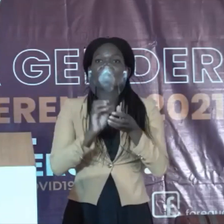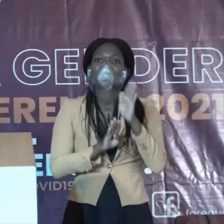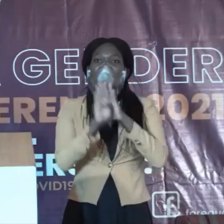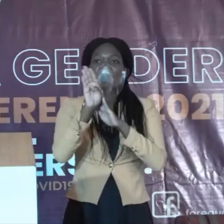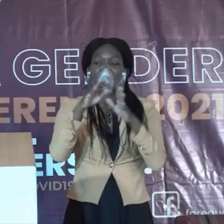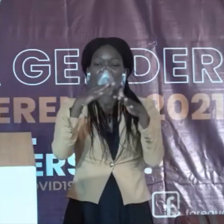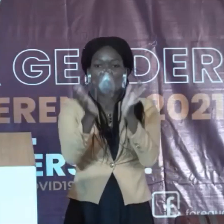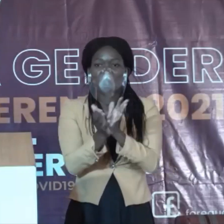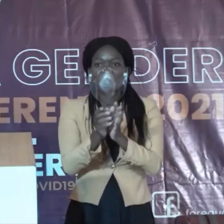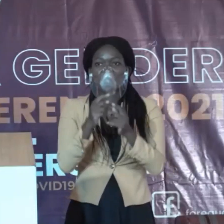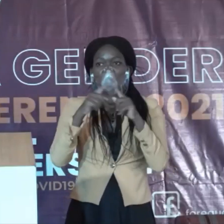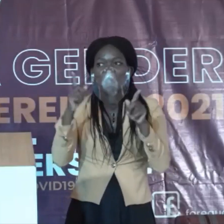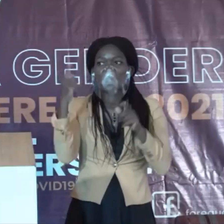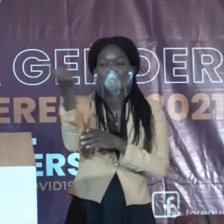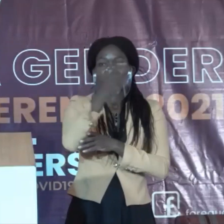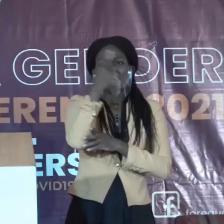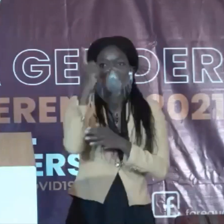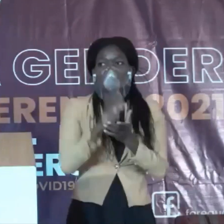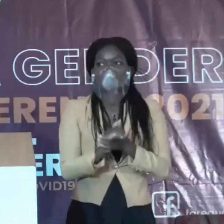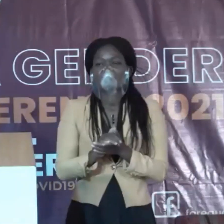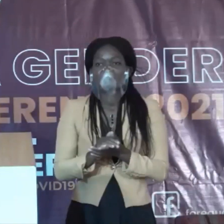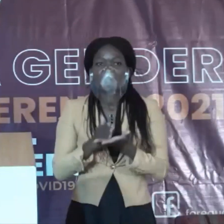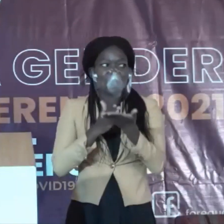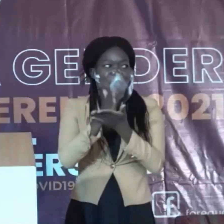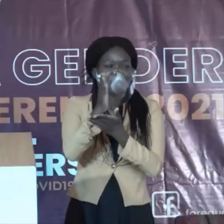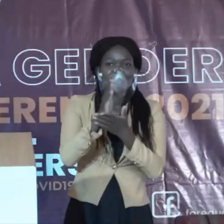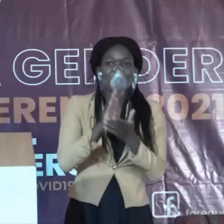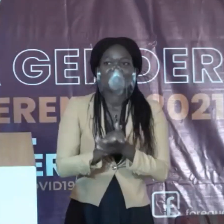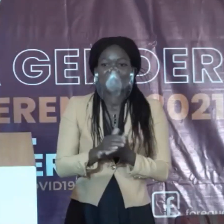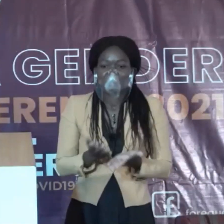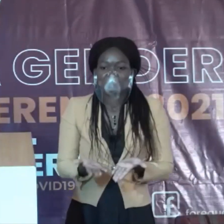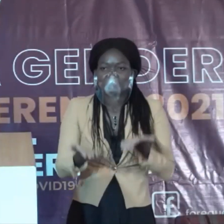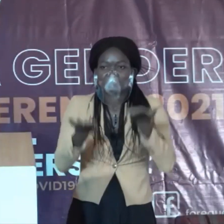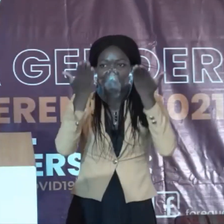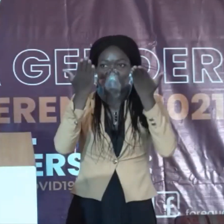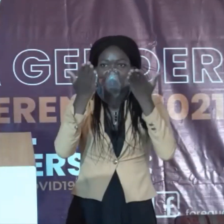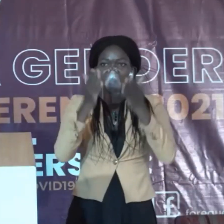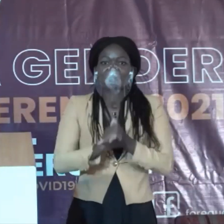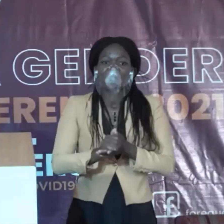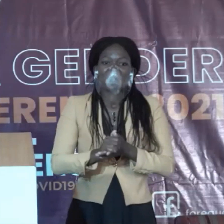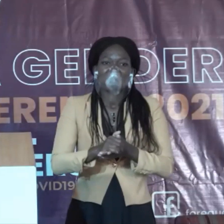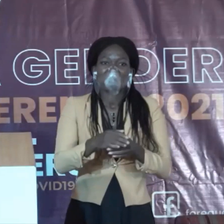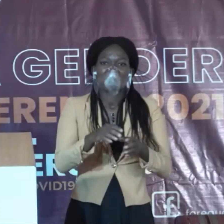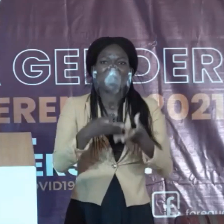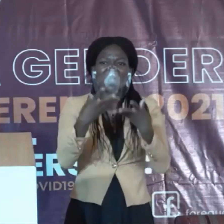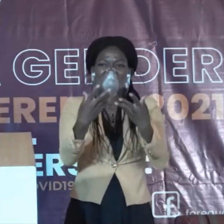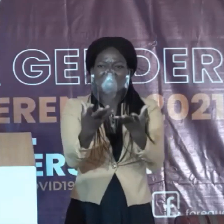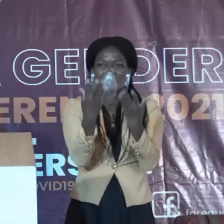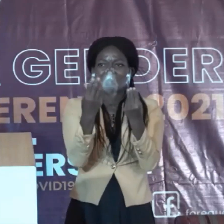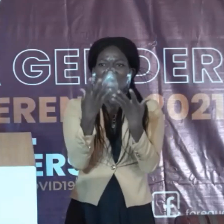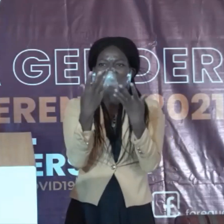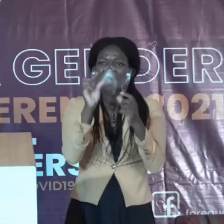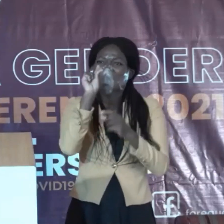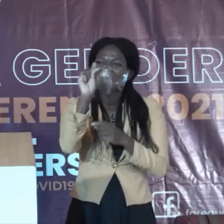communities and nations through upscaling grassroots business ownership. She believes